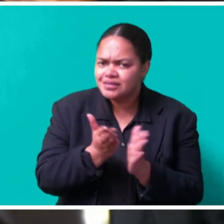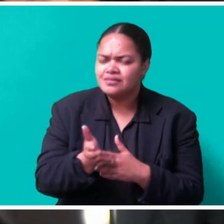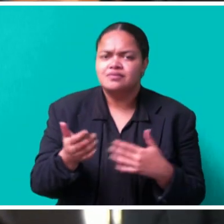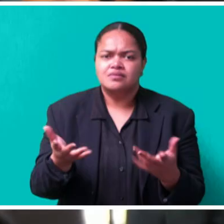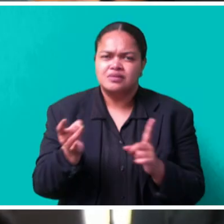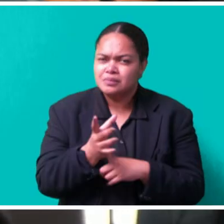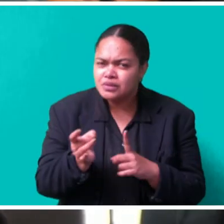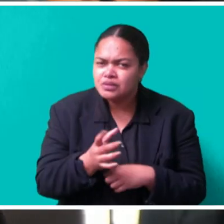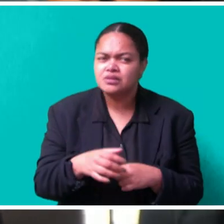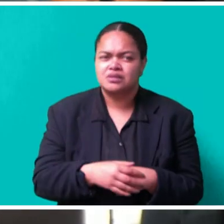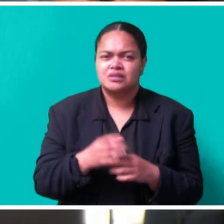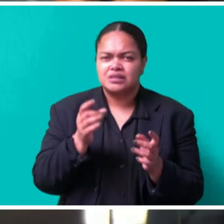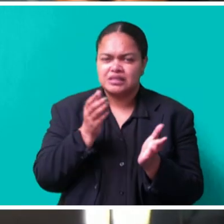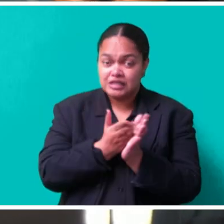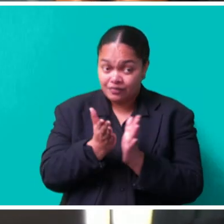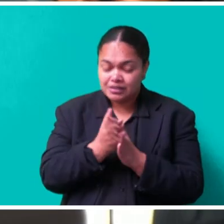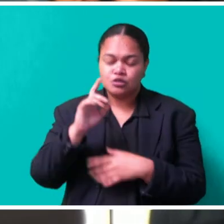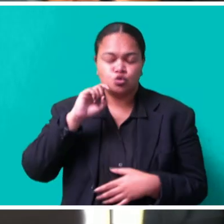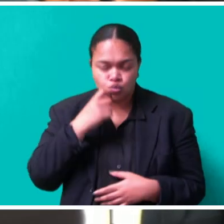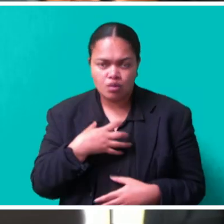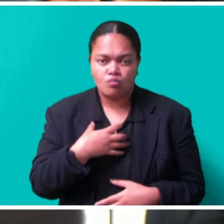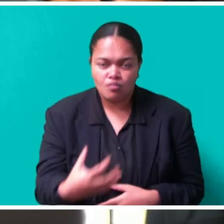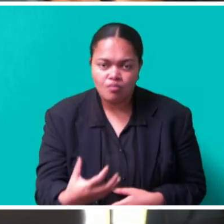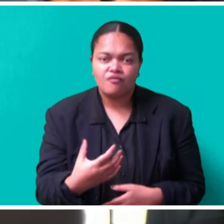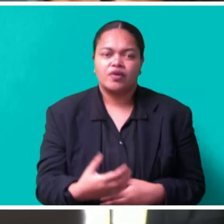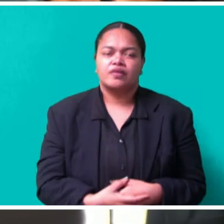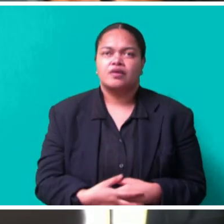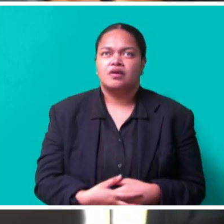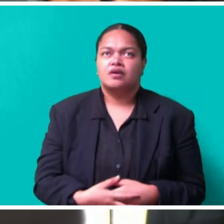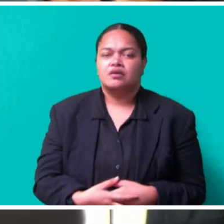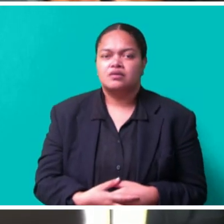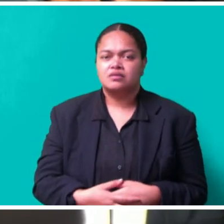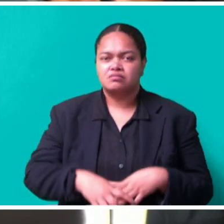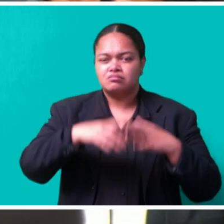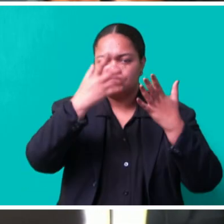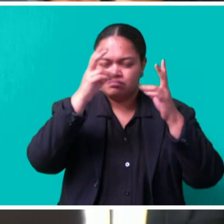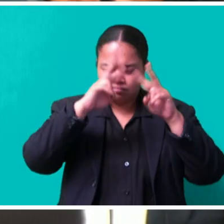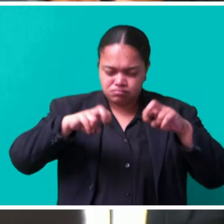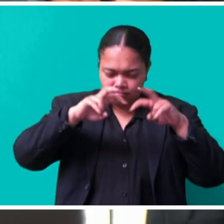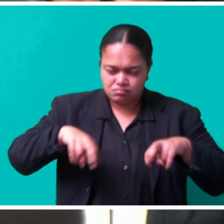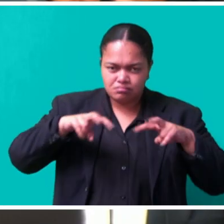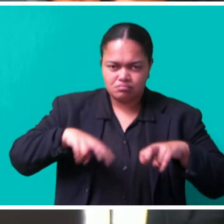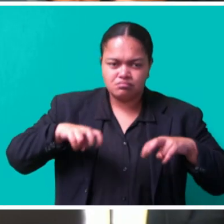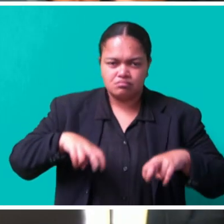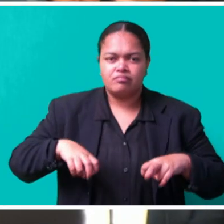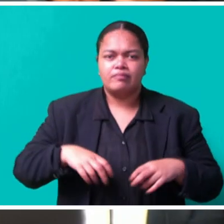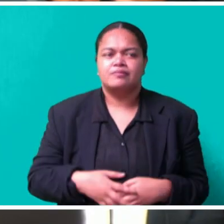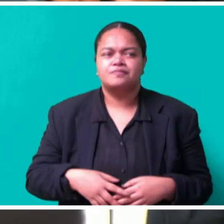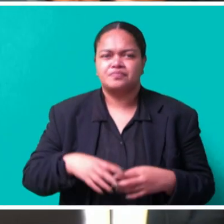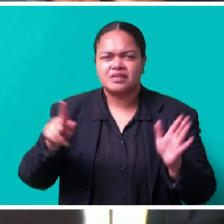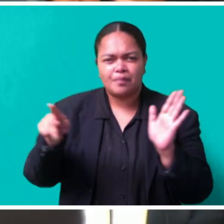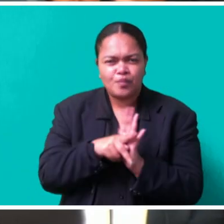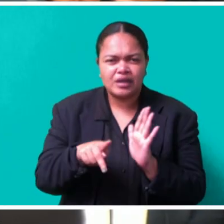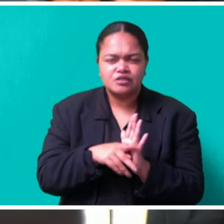essential services will further be cascading down to increasing the retail price of goods and